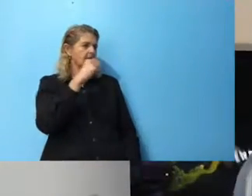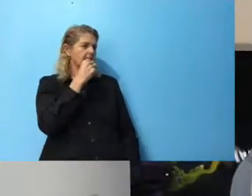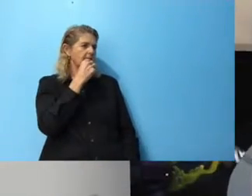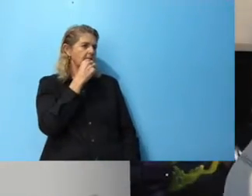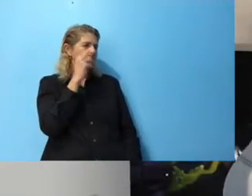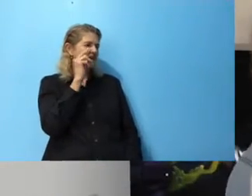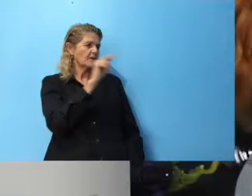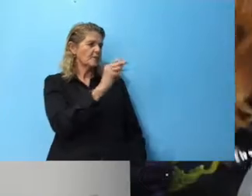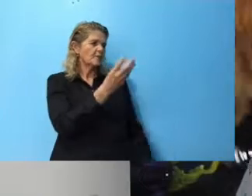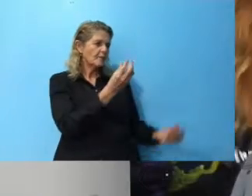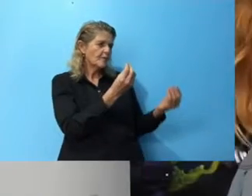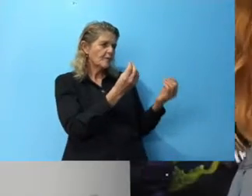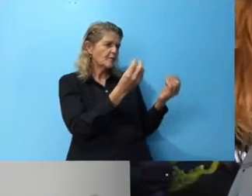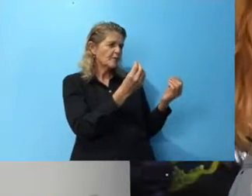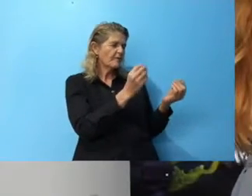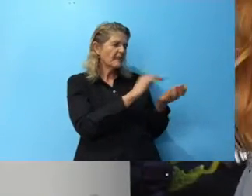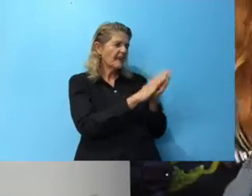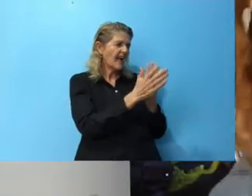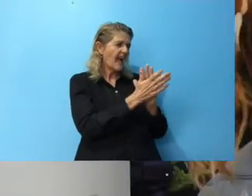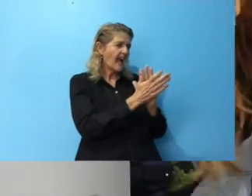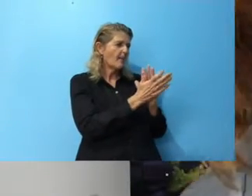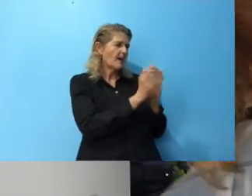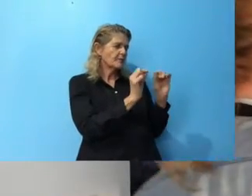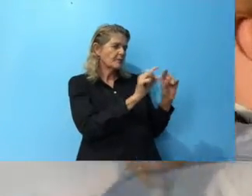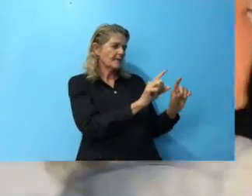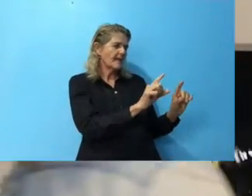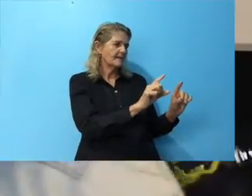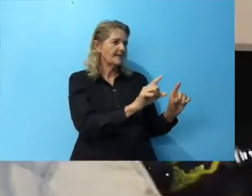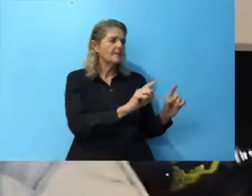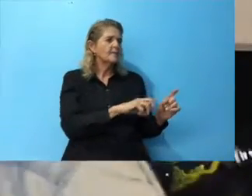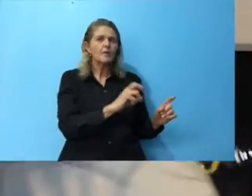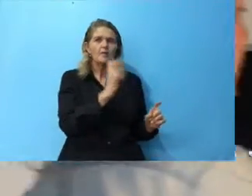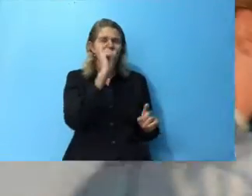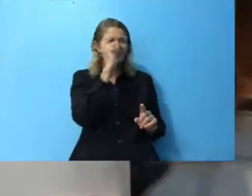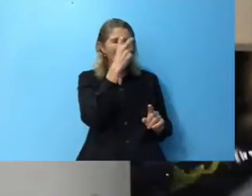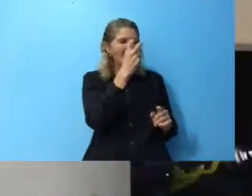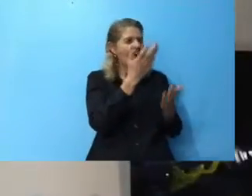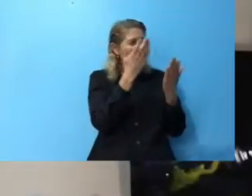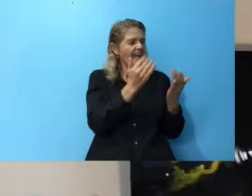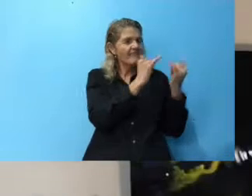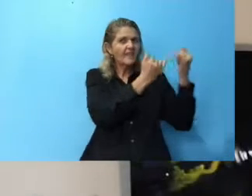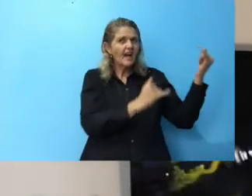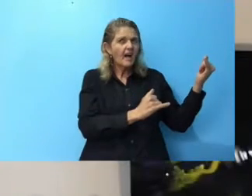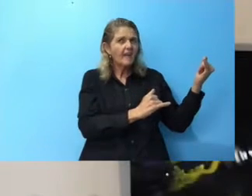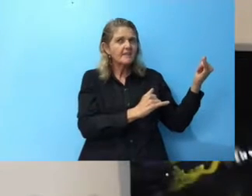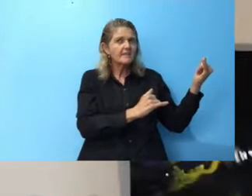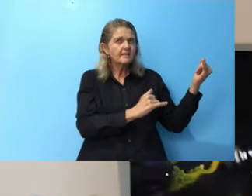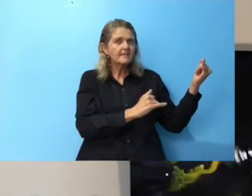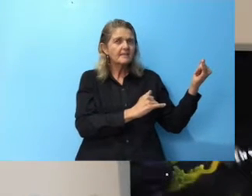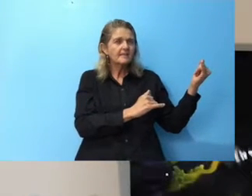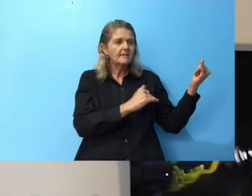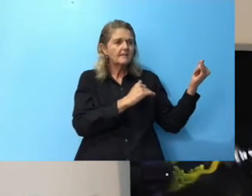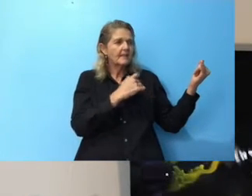softening my touch with that. So I've got that kind of darker, heavier lines, and I'm just going to switch sides